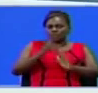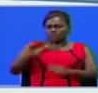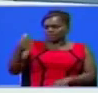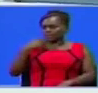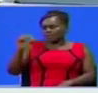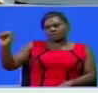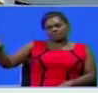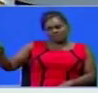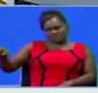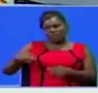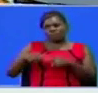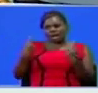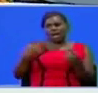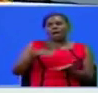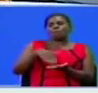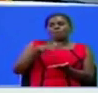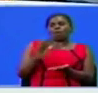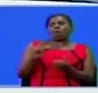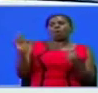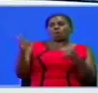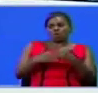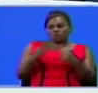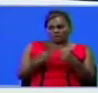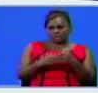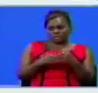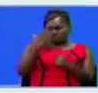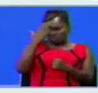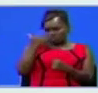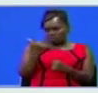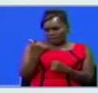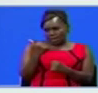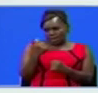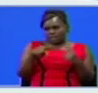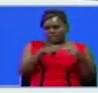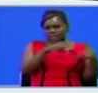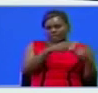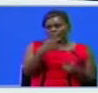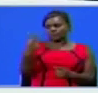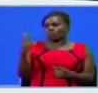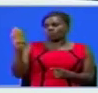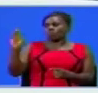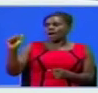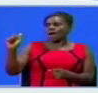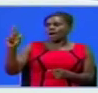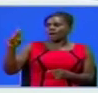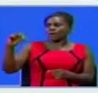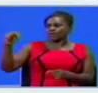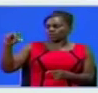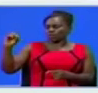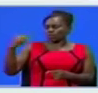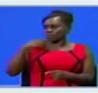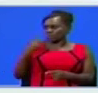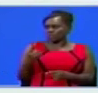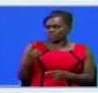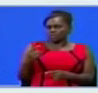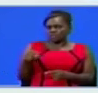Mogeni on Twitter says, yes, the conflict will escalate in the August polls. Remember, two aspirants were killed in Baringo. Joe Madai says,